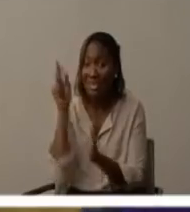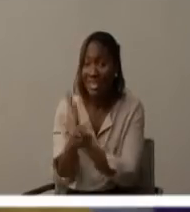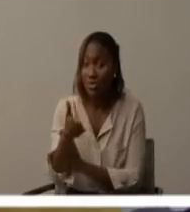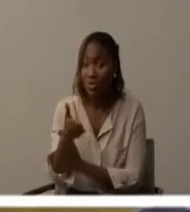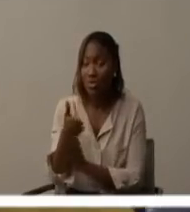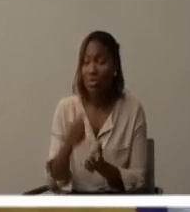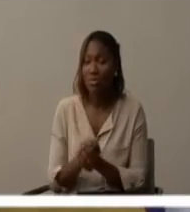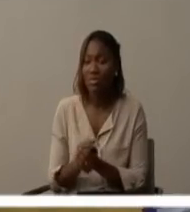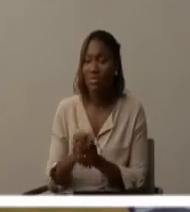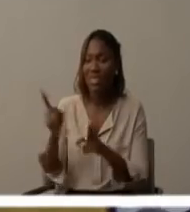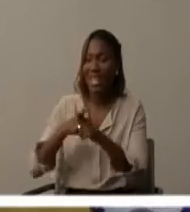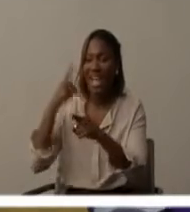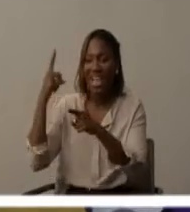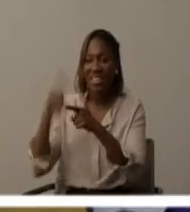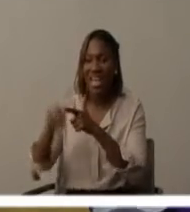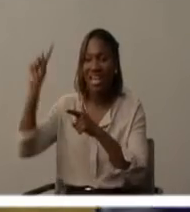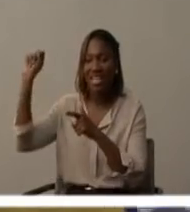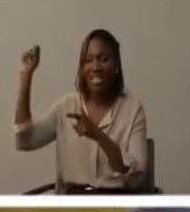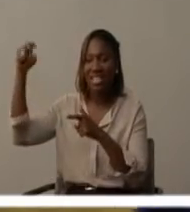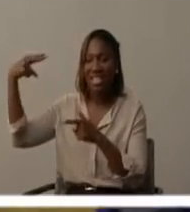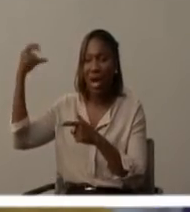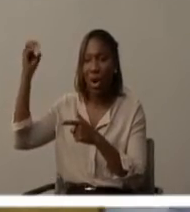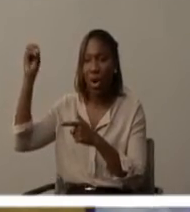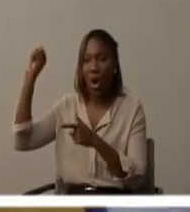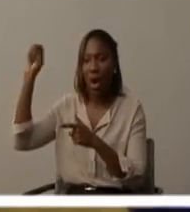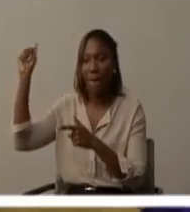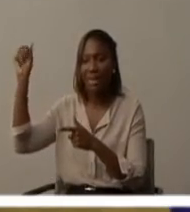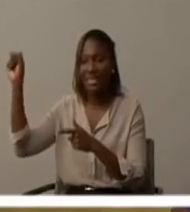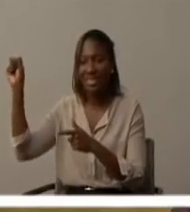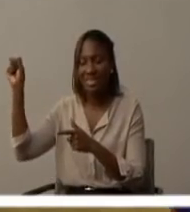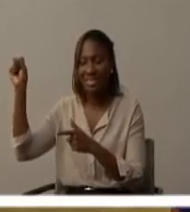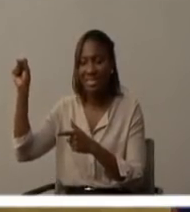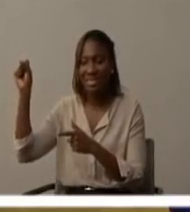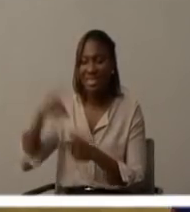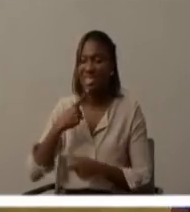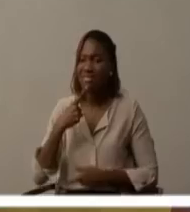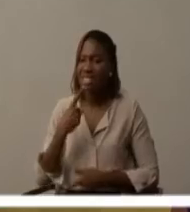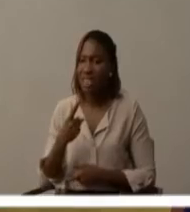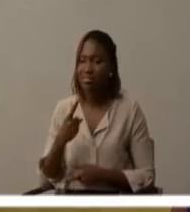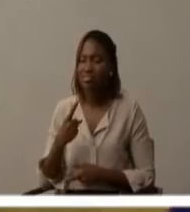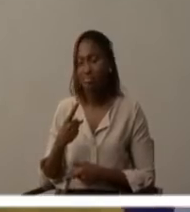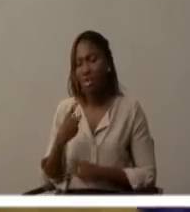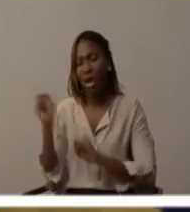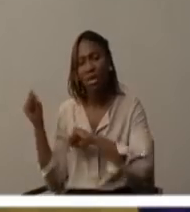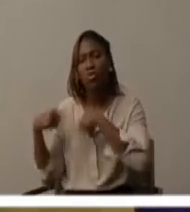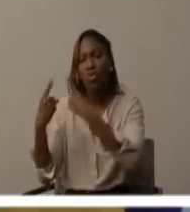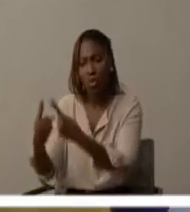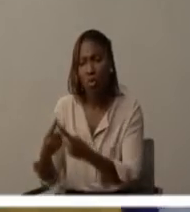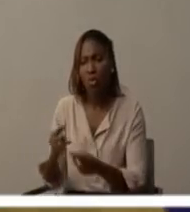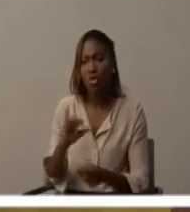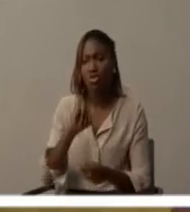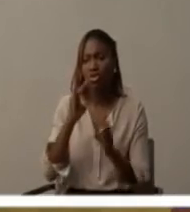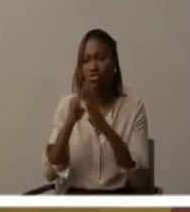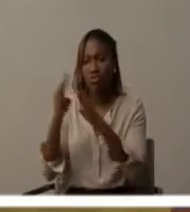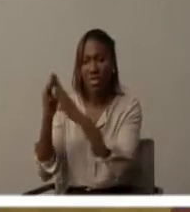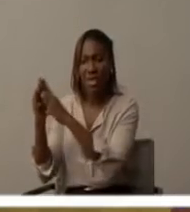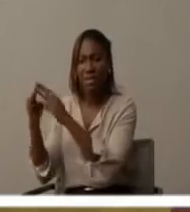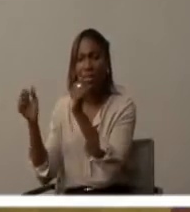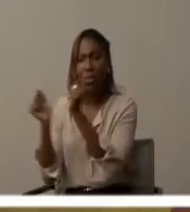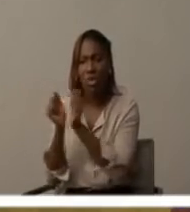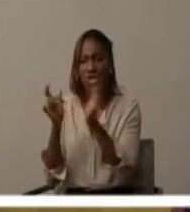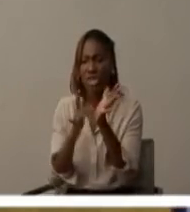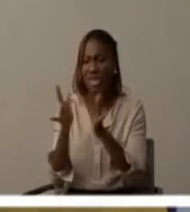courage. Thomas, who we call Doubting Thomas. Thomas comes out and says, let us go to Jerusalem with him. Let's die with him. Then there